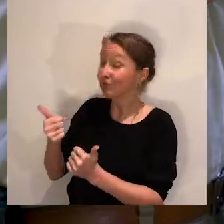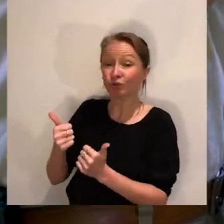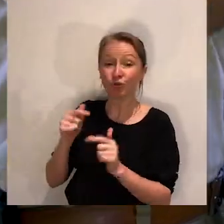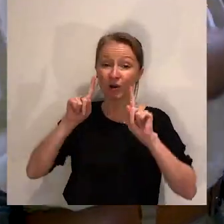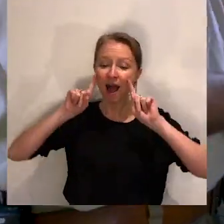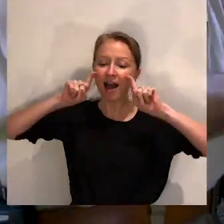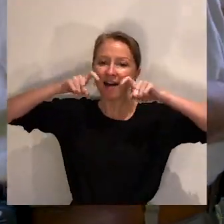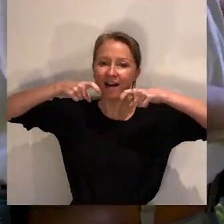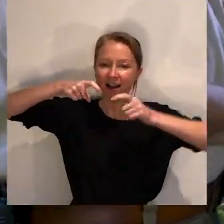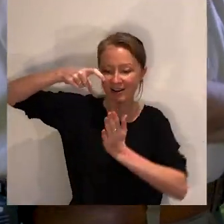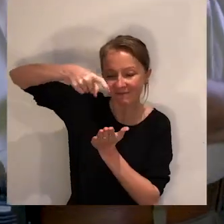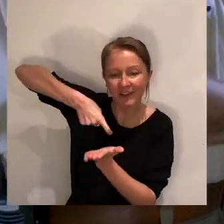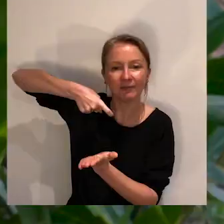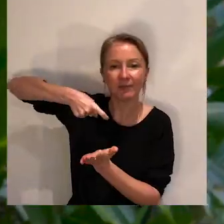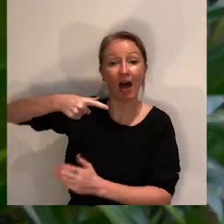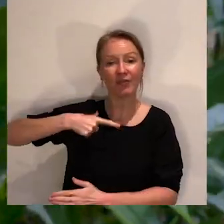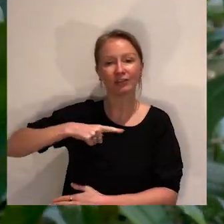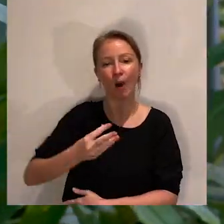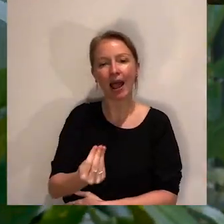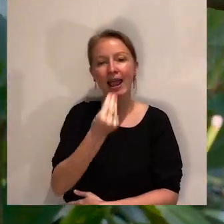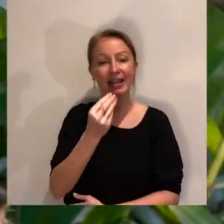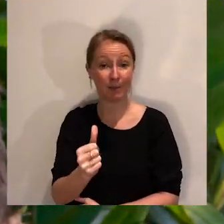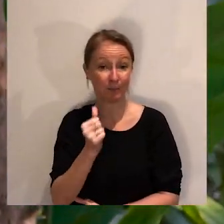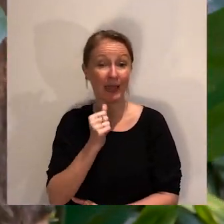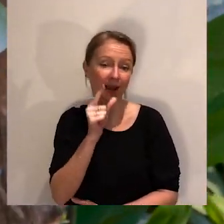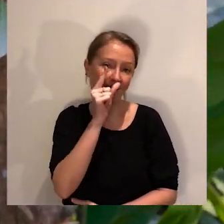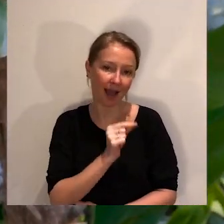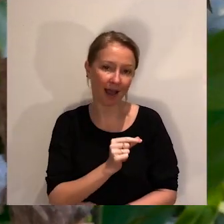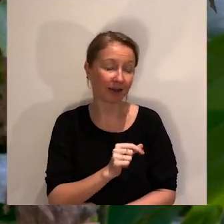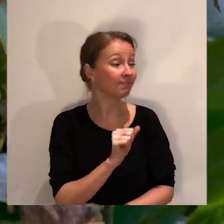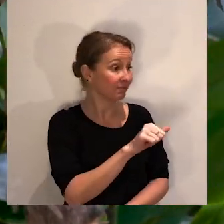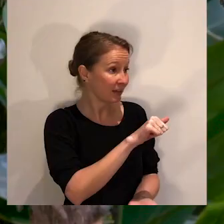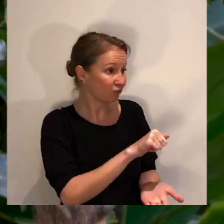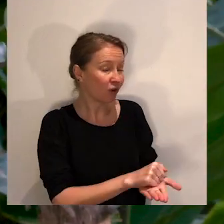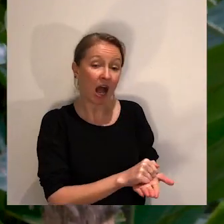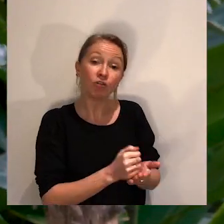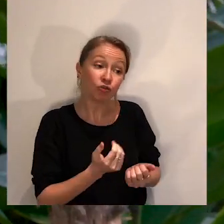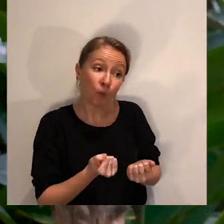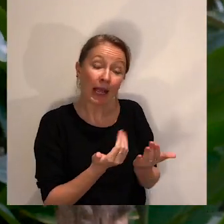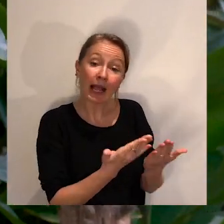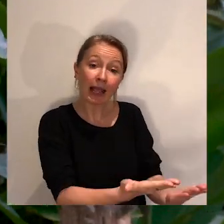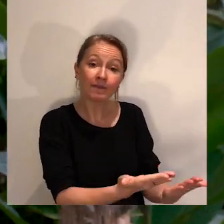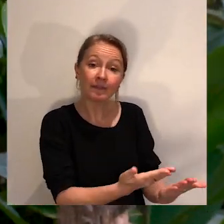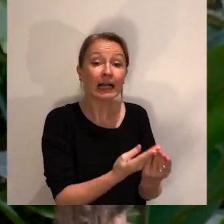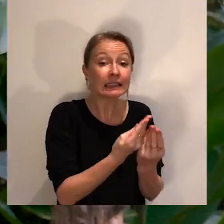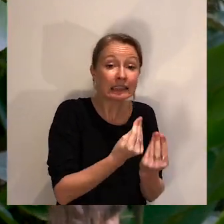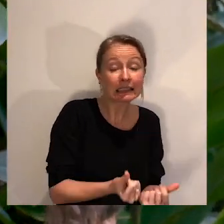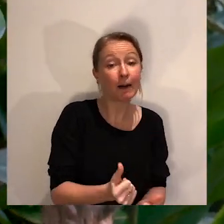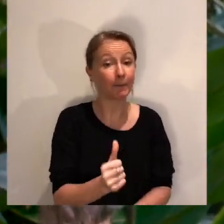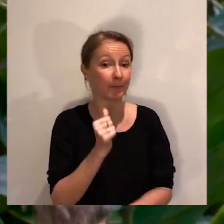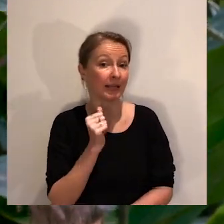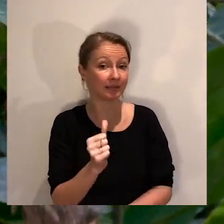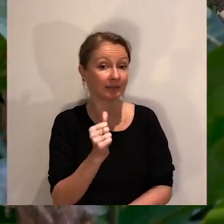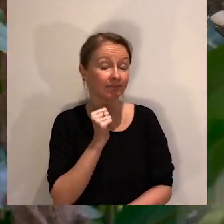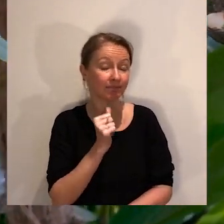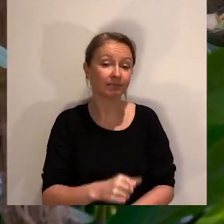that classify them as carnivores, yes, Yeah, right. so we do feed and offer Emmis some meat.